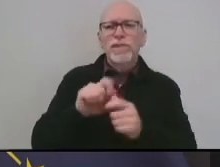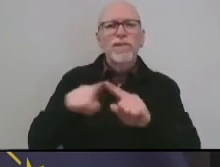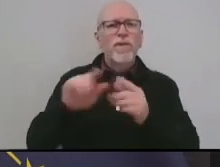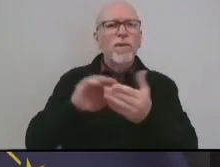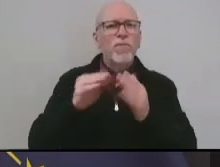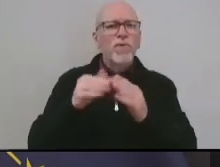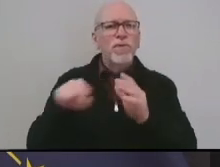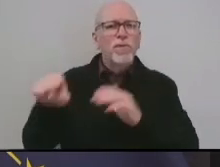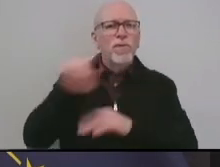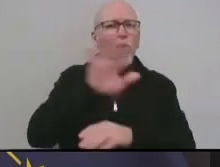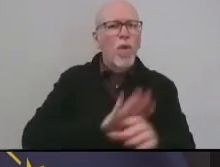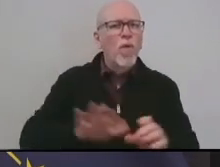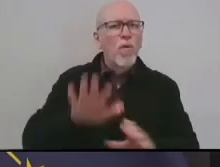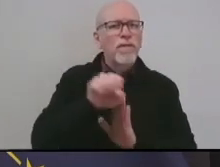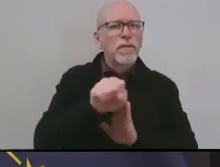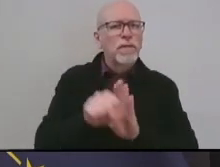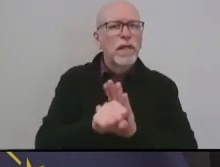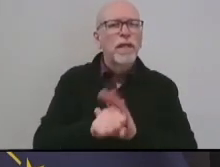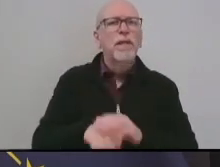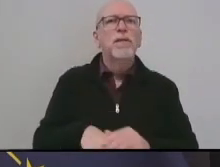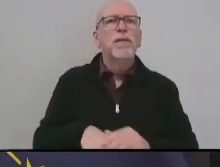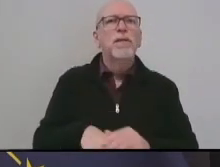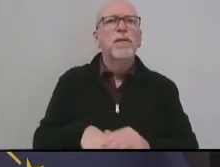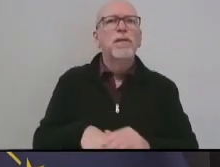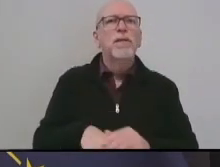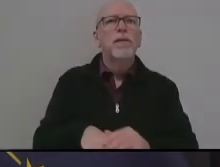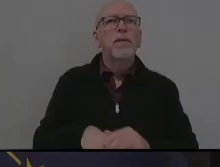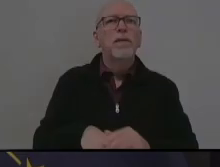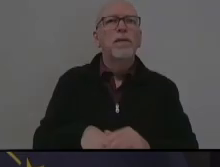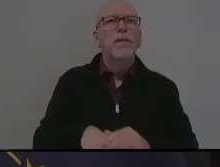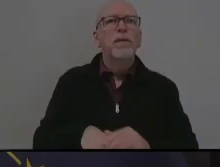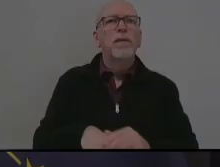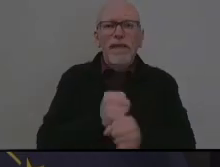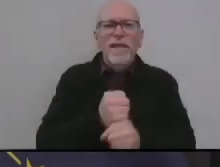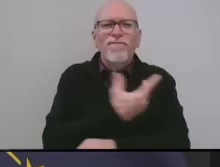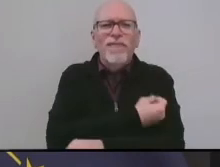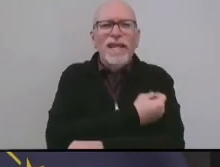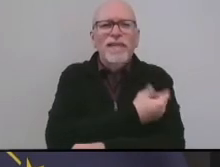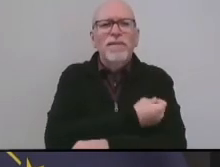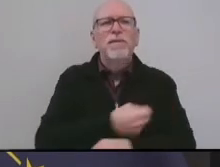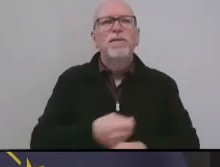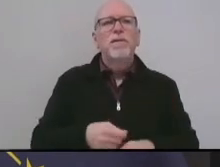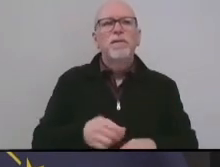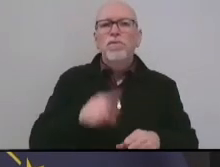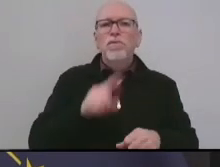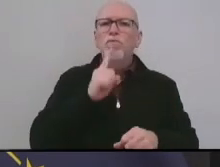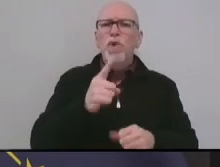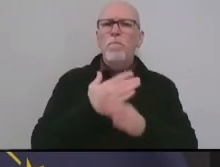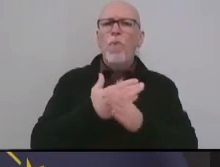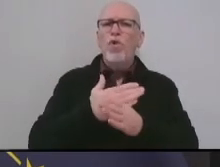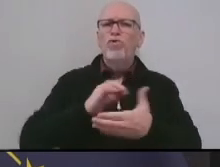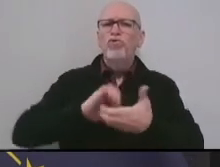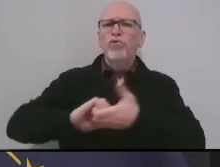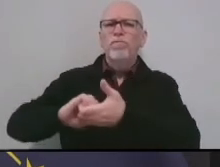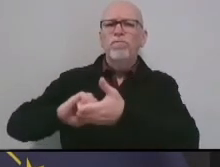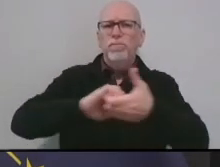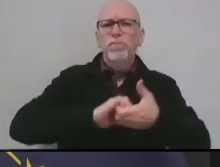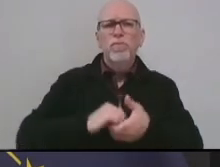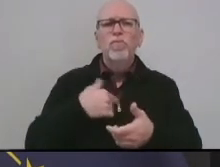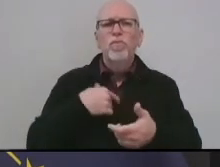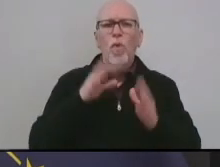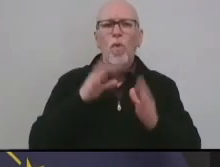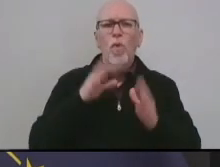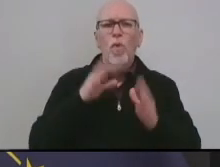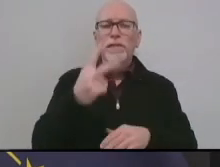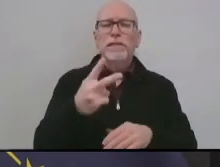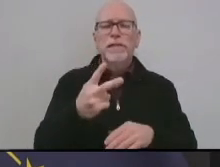start really, talking to their community members about. So we hope to see some of those differences start to close over the next